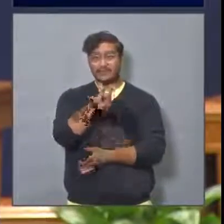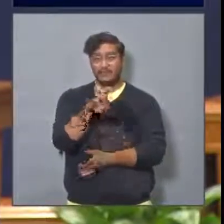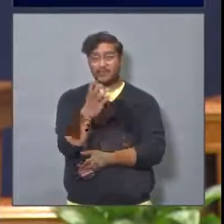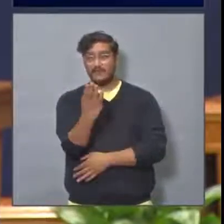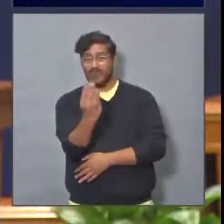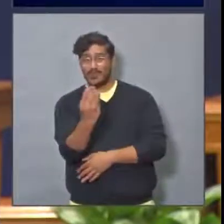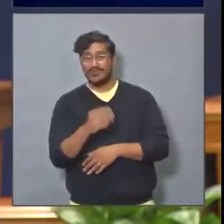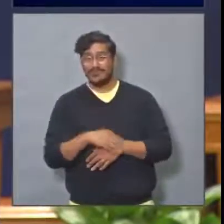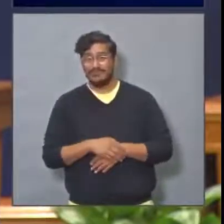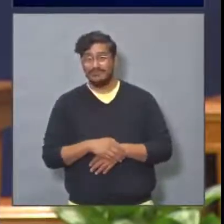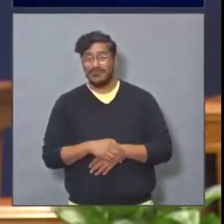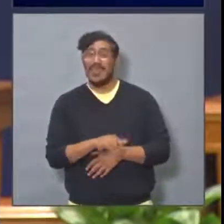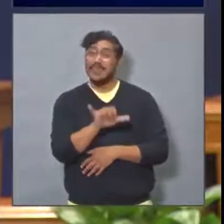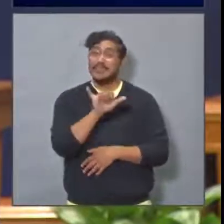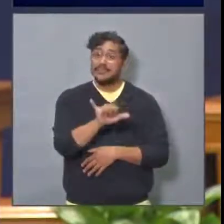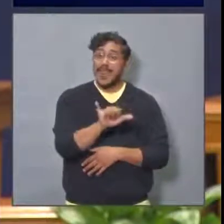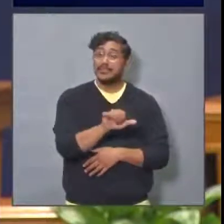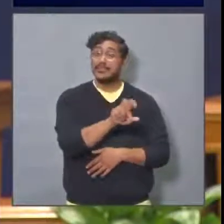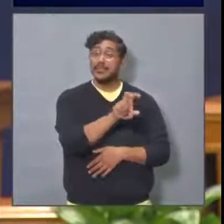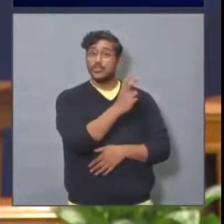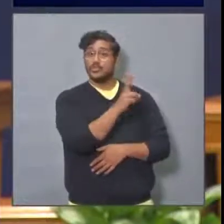20,714, and that includes